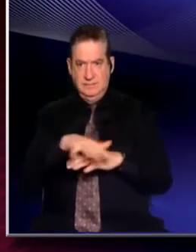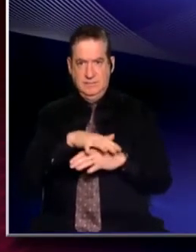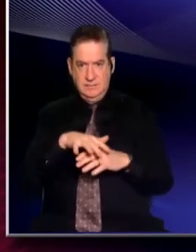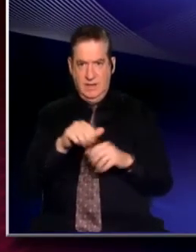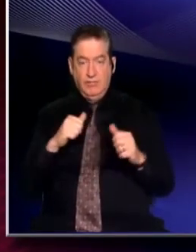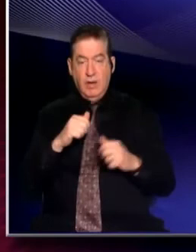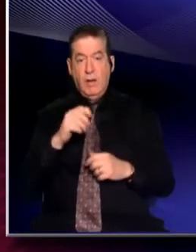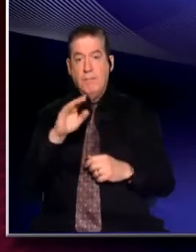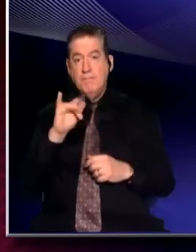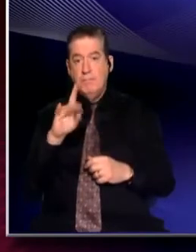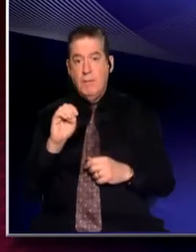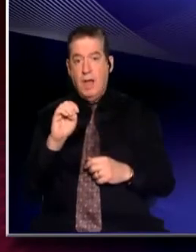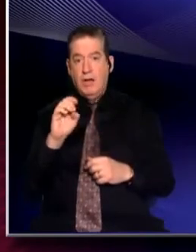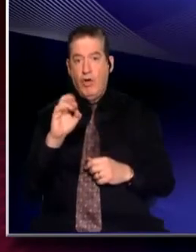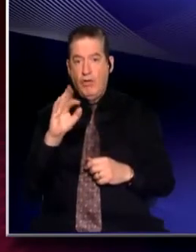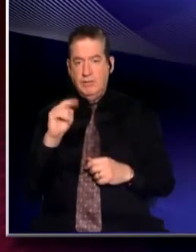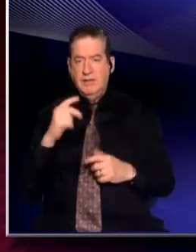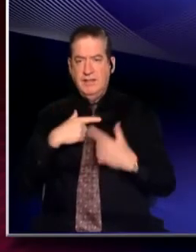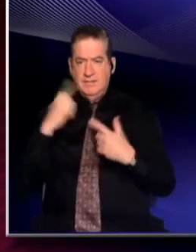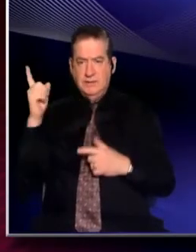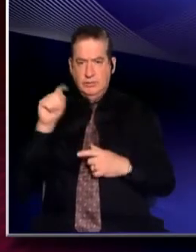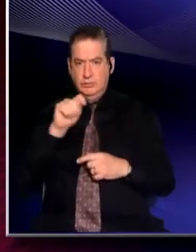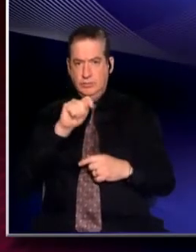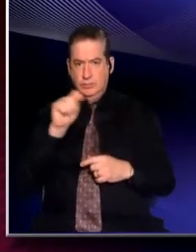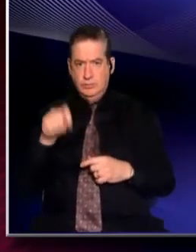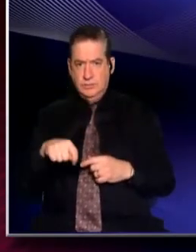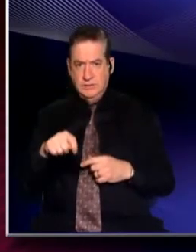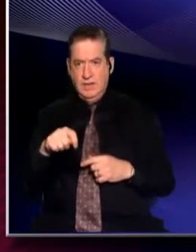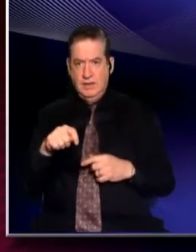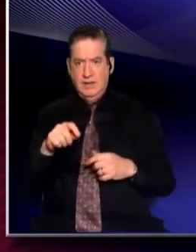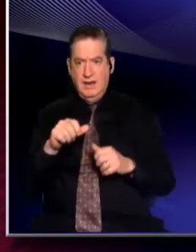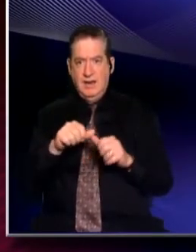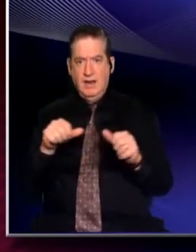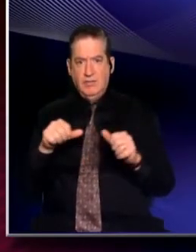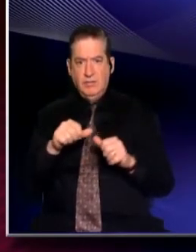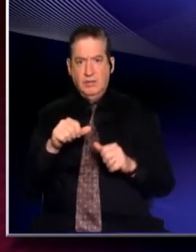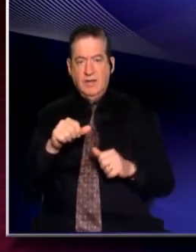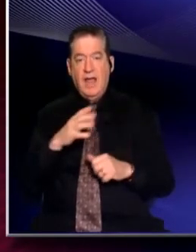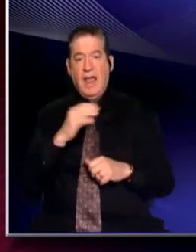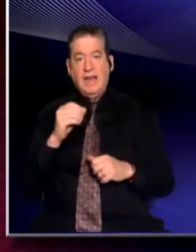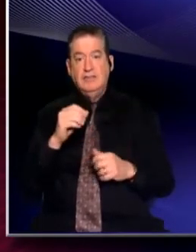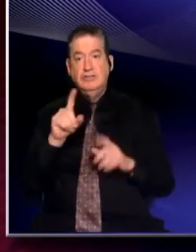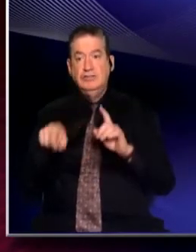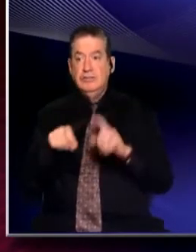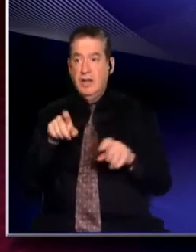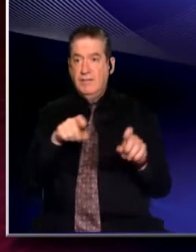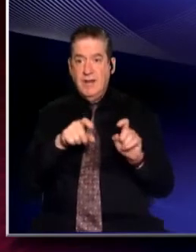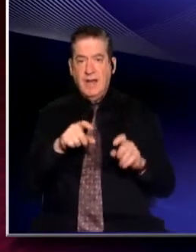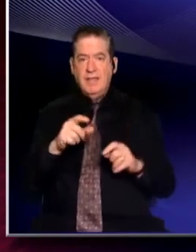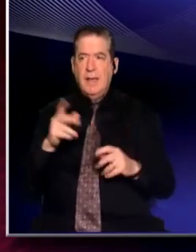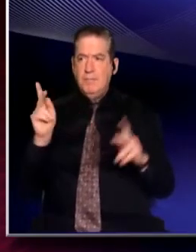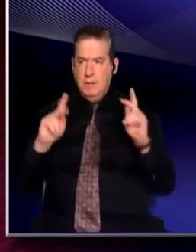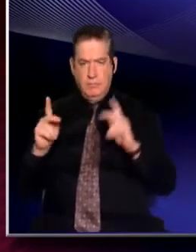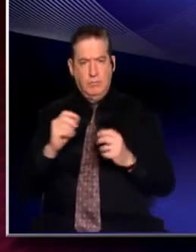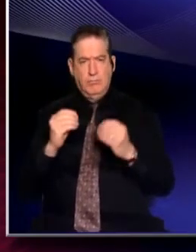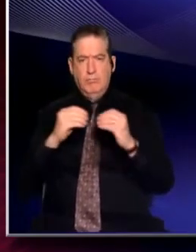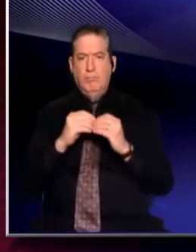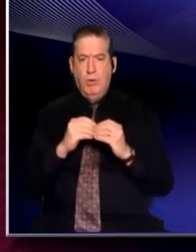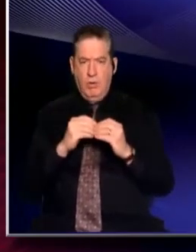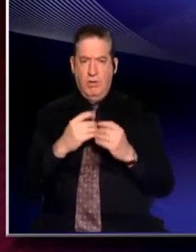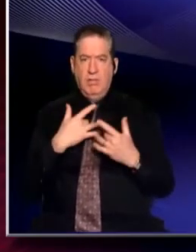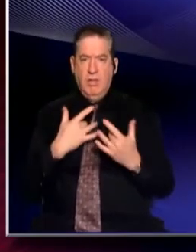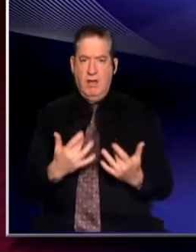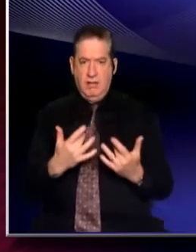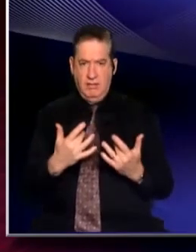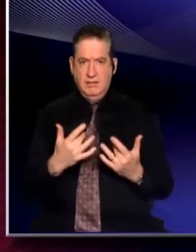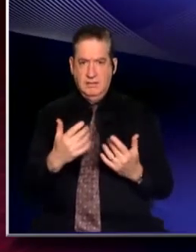certainly lives in the Tucson area. And based on the results of the survey, indicated that people were far more likely to participate